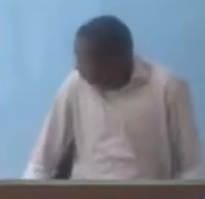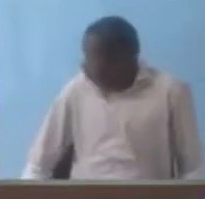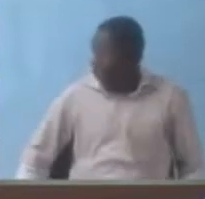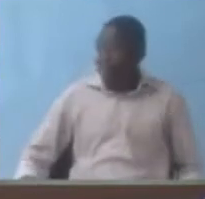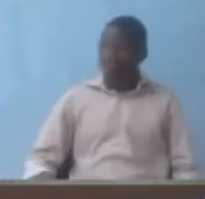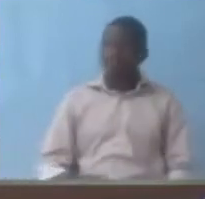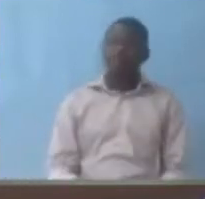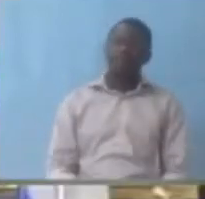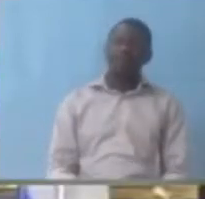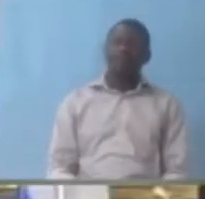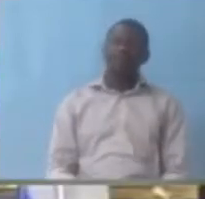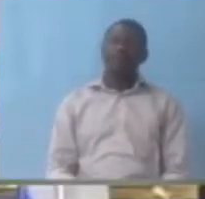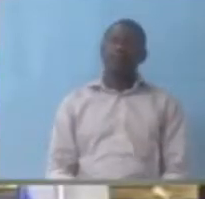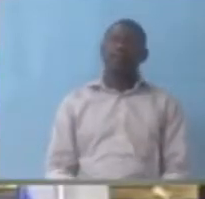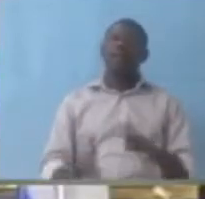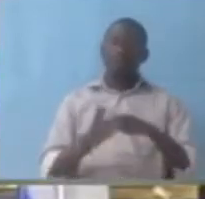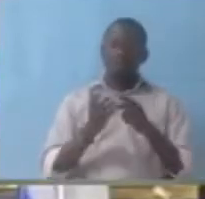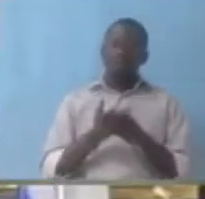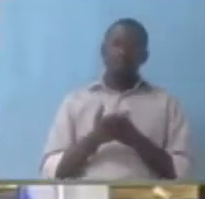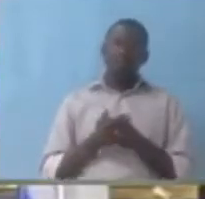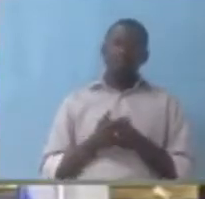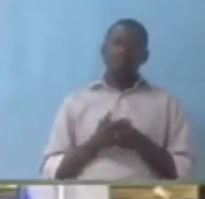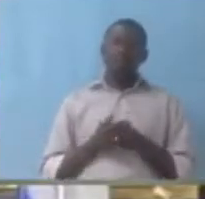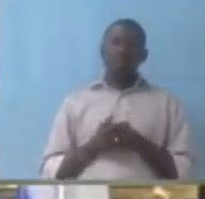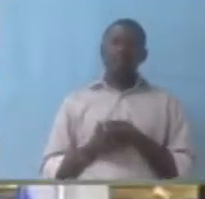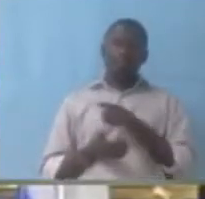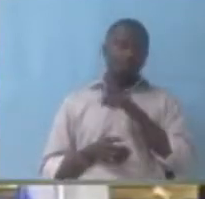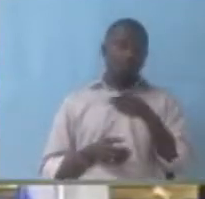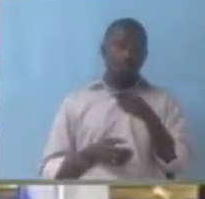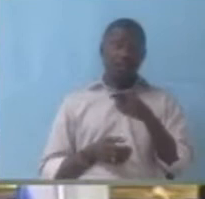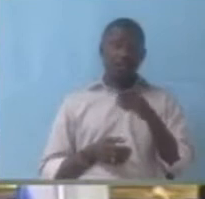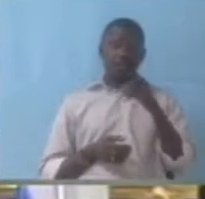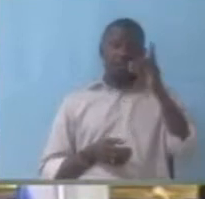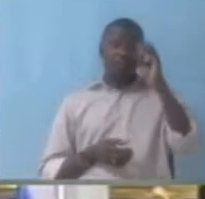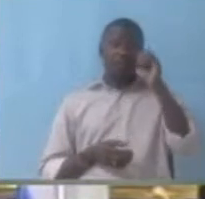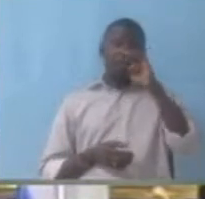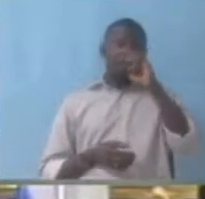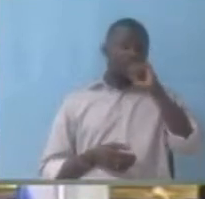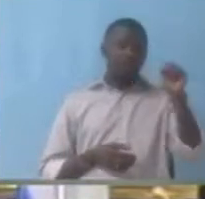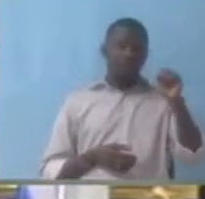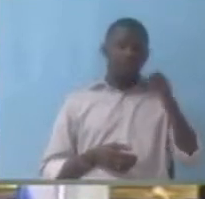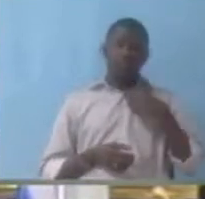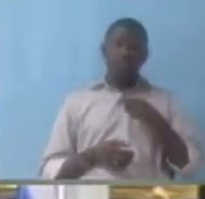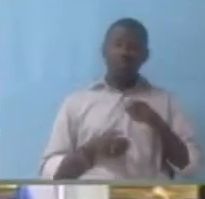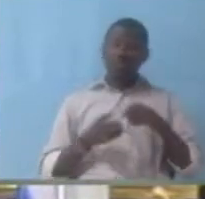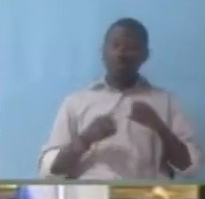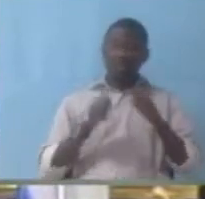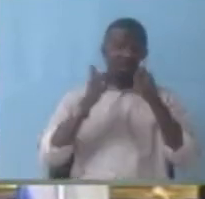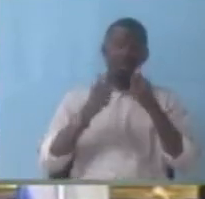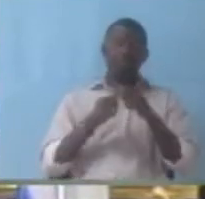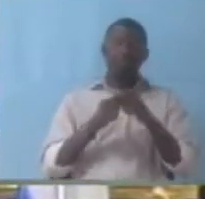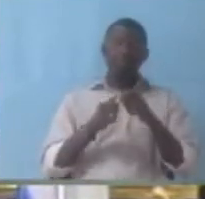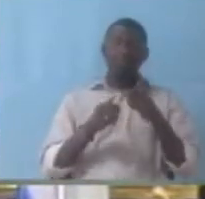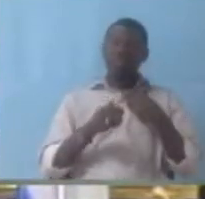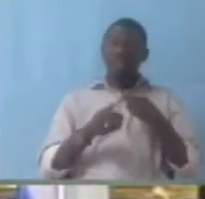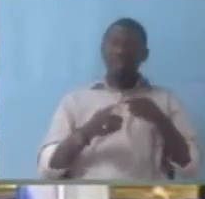And of course, it's apparent that these decrees were churned out very quickly because in the space of 15 days, whilst you were acting Attorney General,